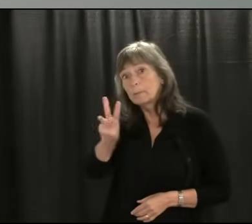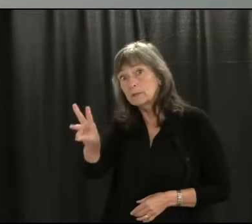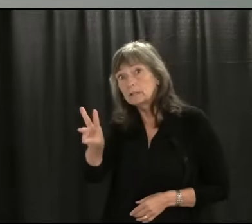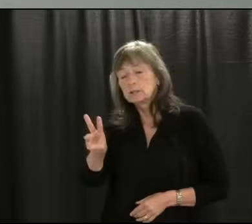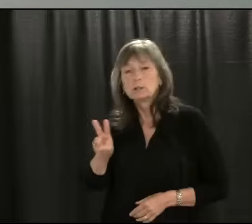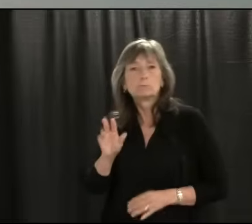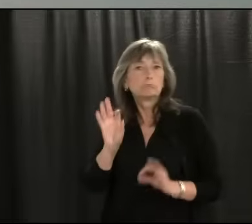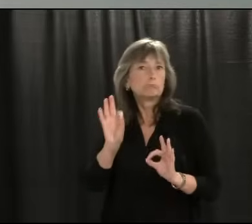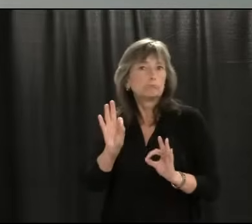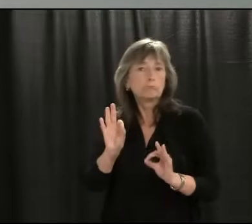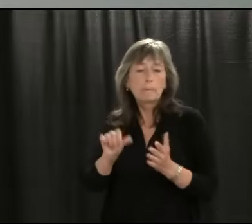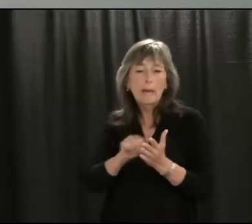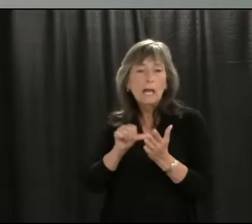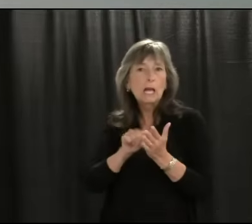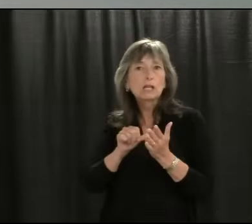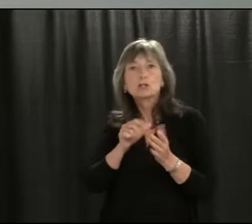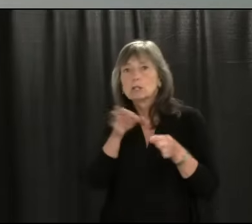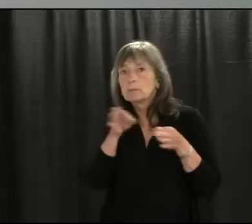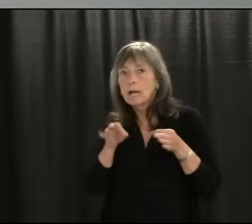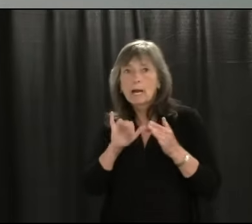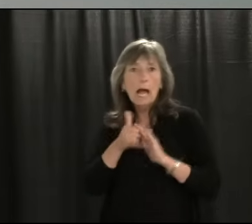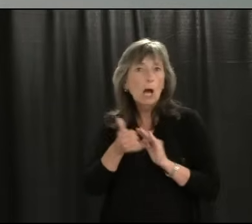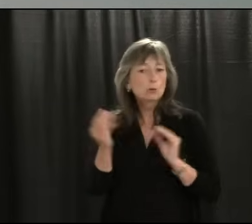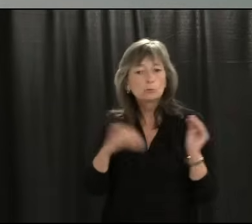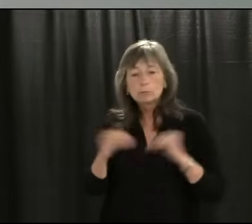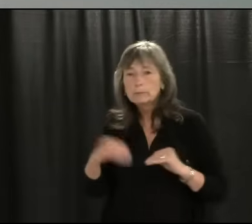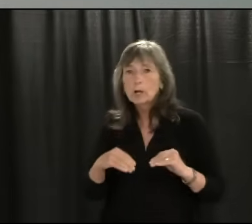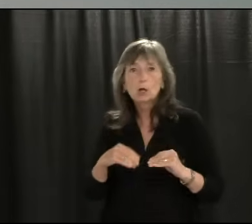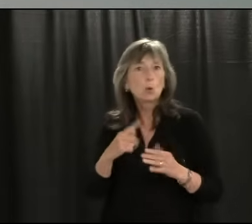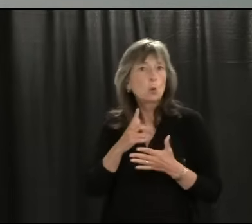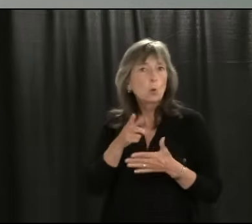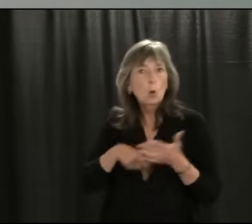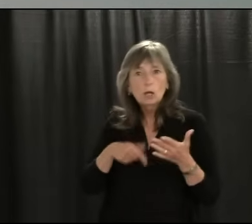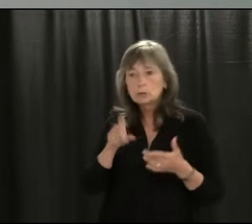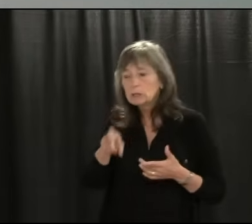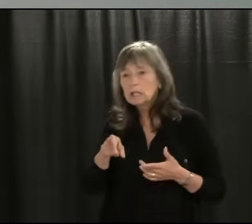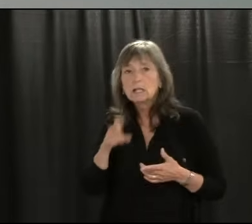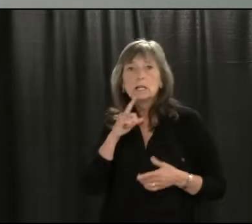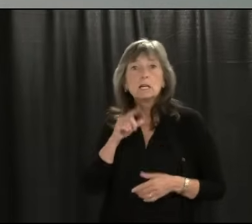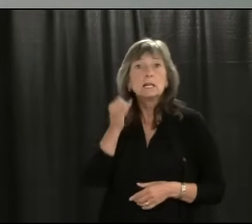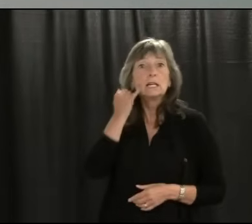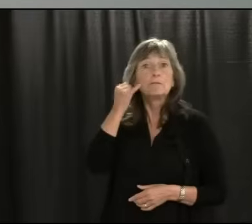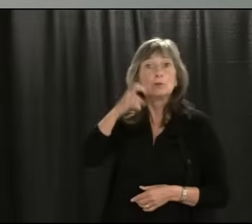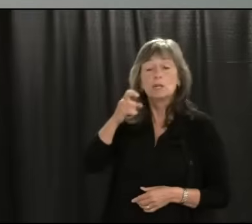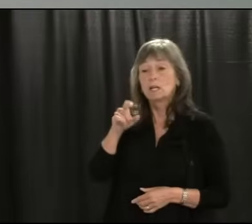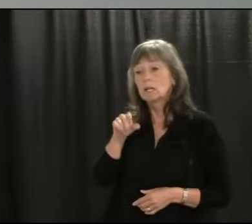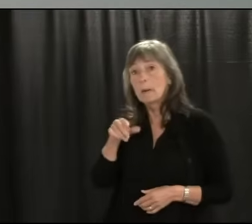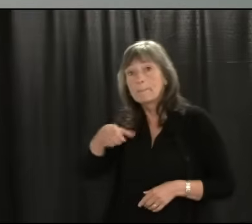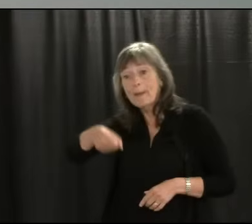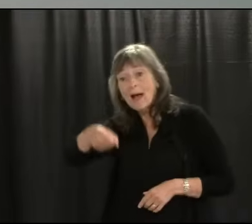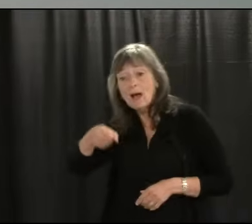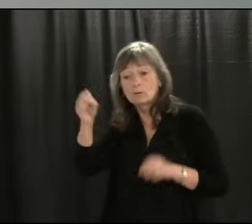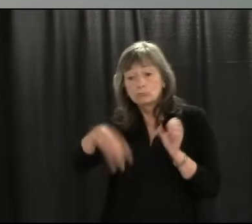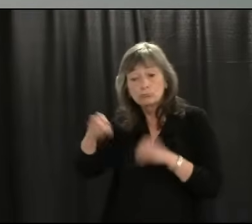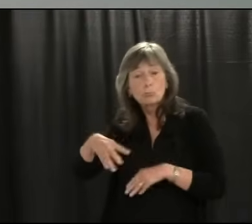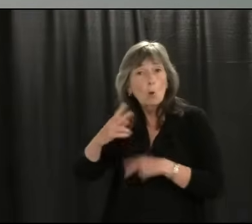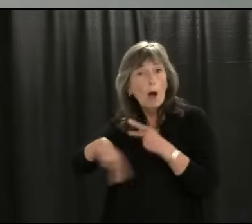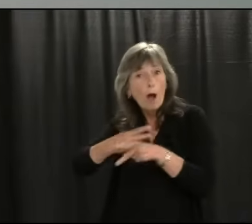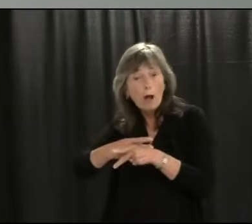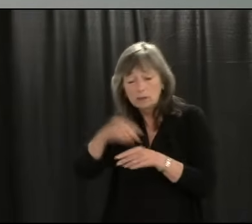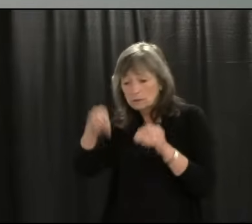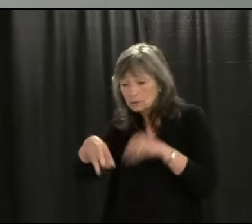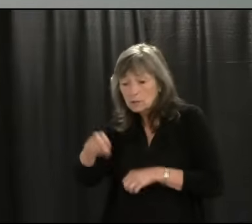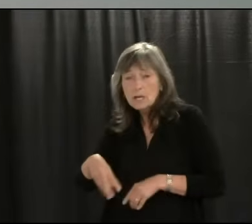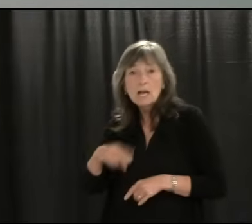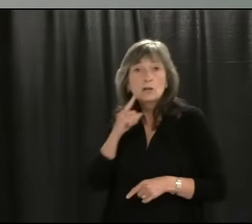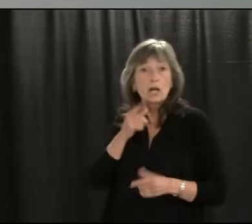excellent page on getting prepared. It tells you about a go bag, things you need to put in it, what you need to have handy,